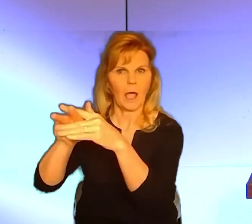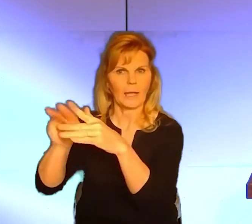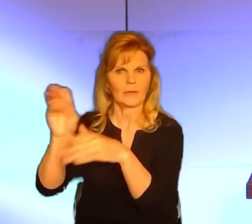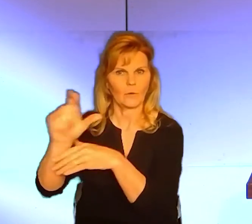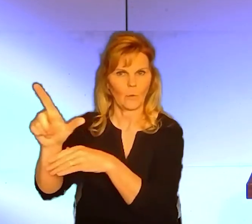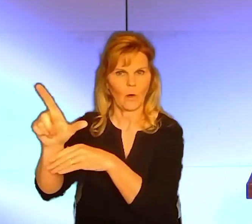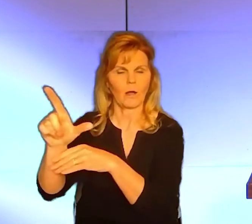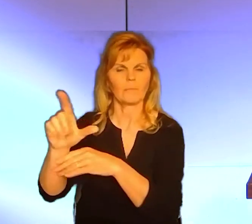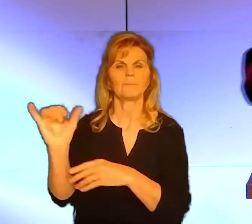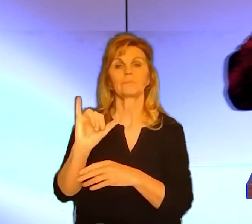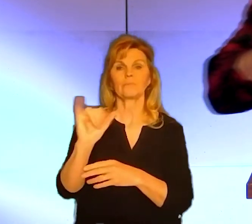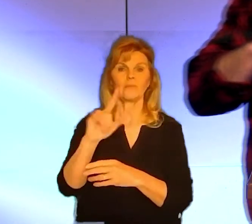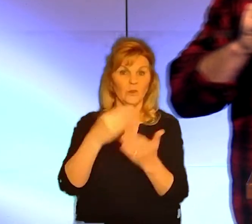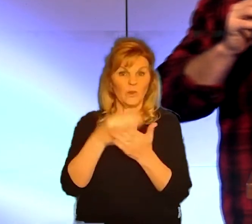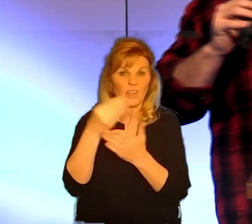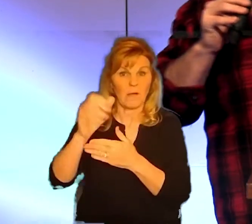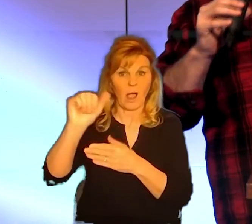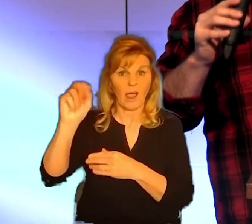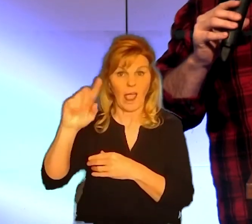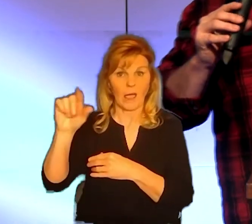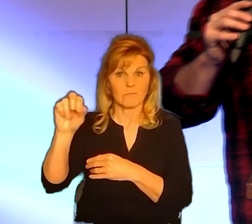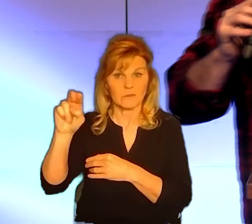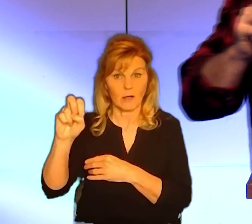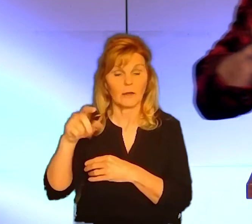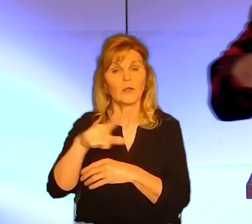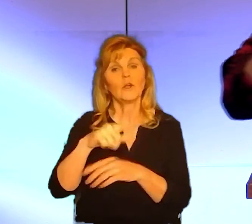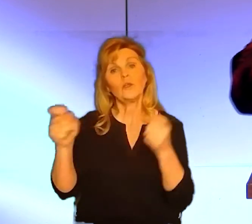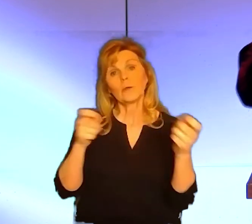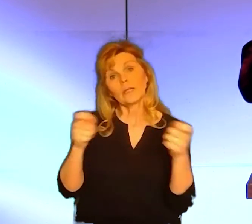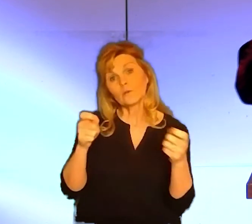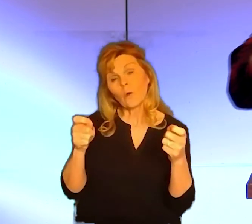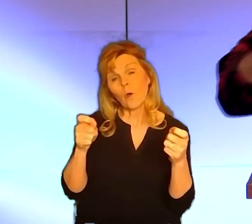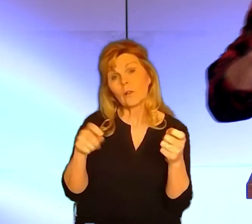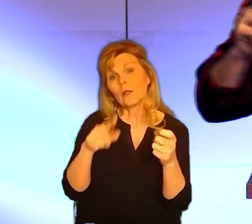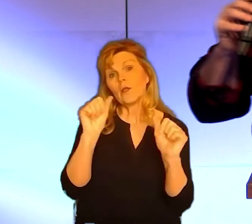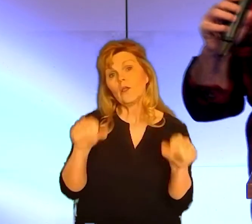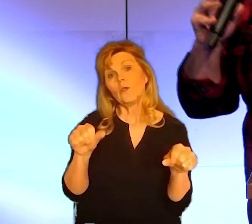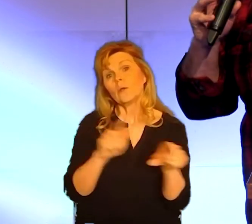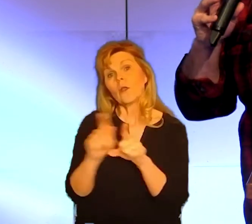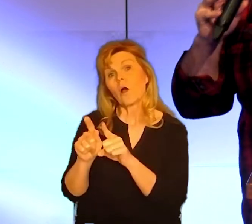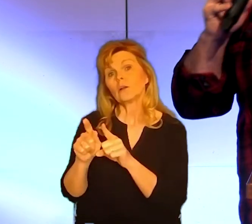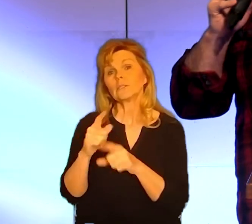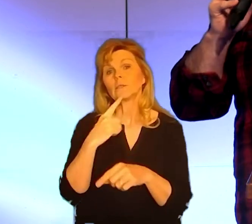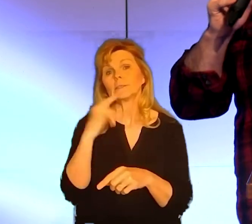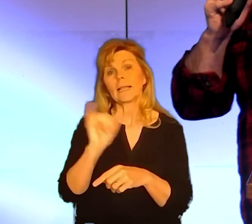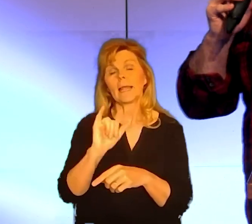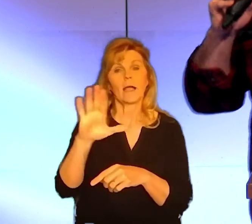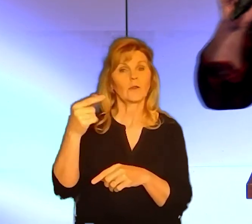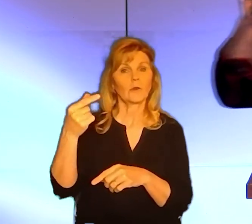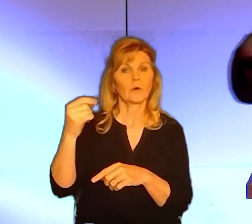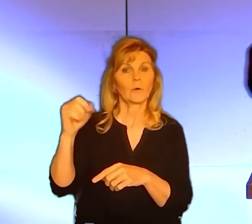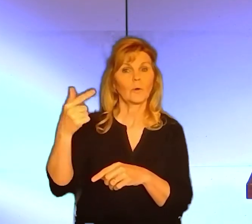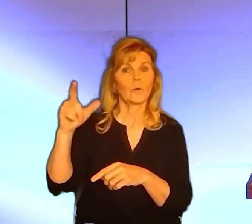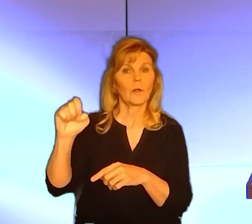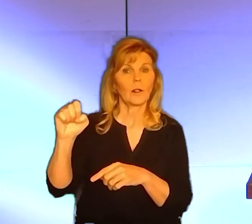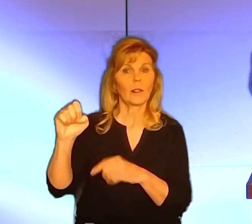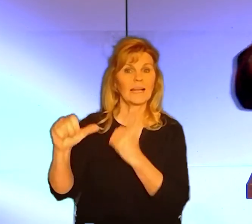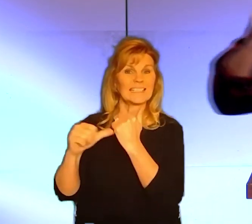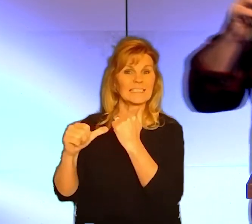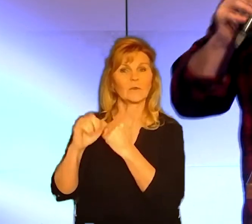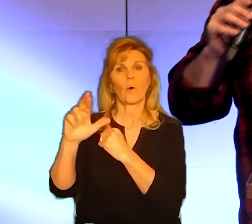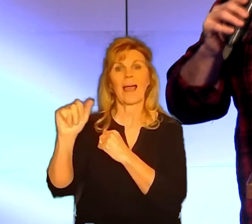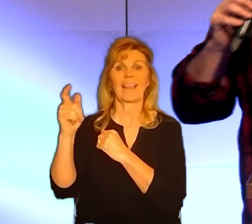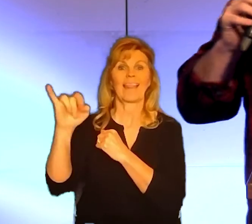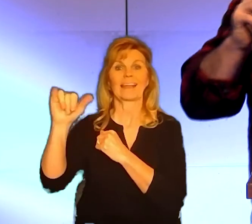want to be able to control, and you can even say like on your Google Assistant or Alexa,